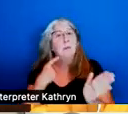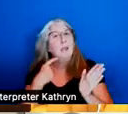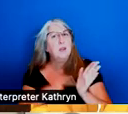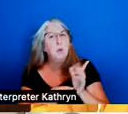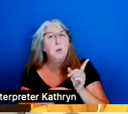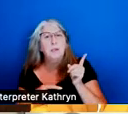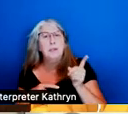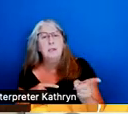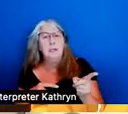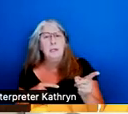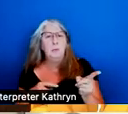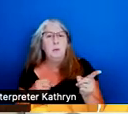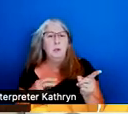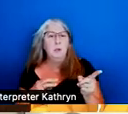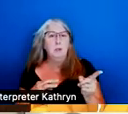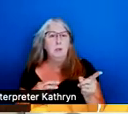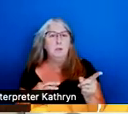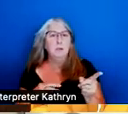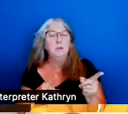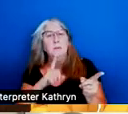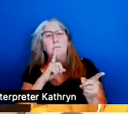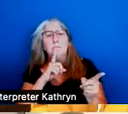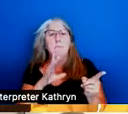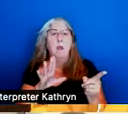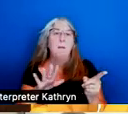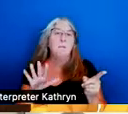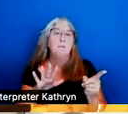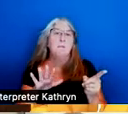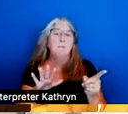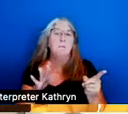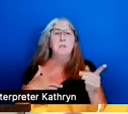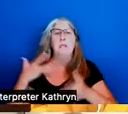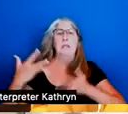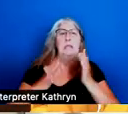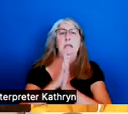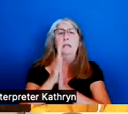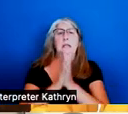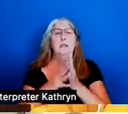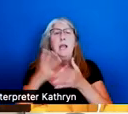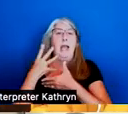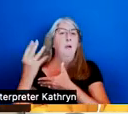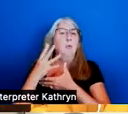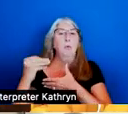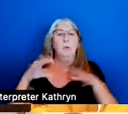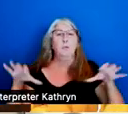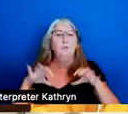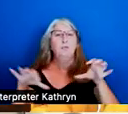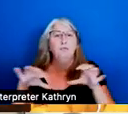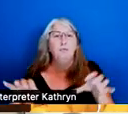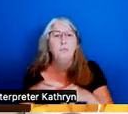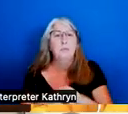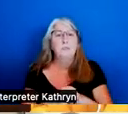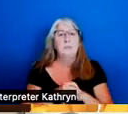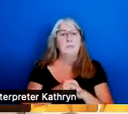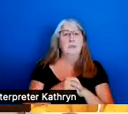impulsive, and he was very outgoing, and a lot of time he wants